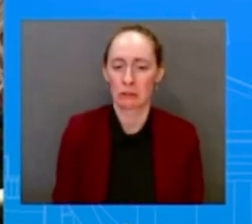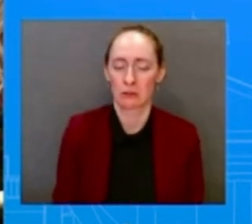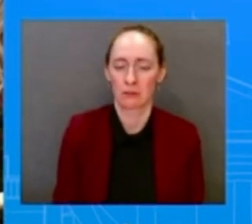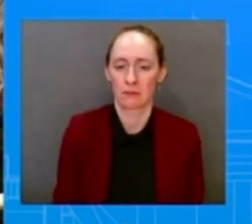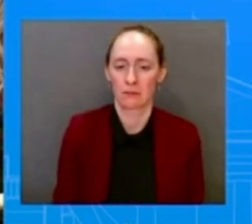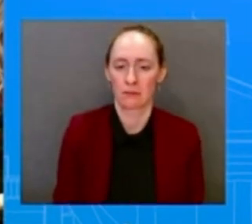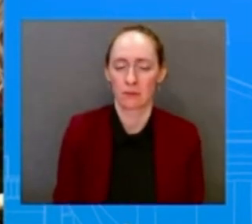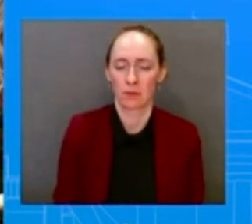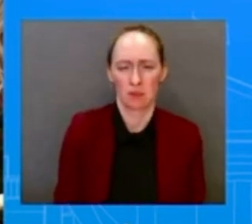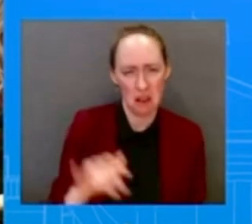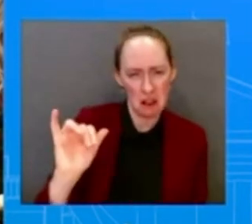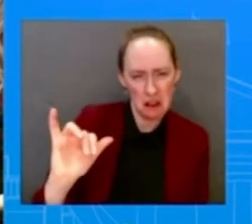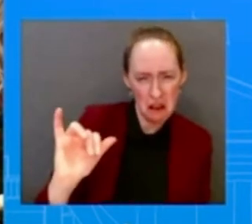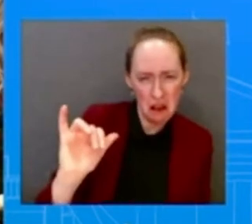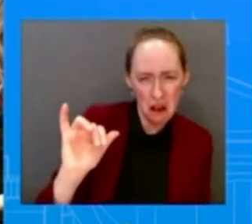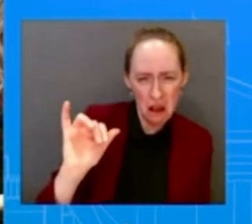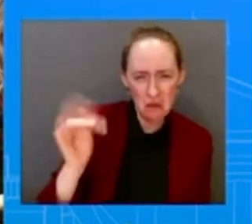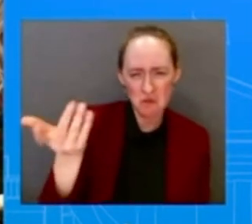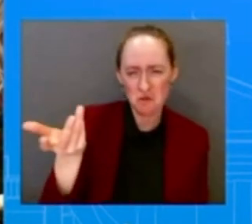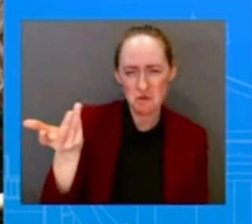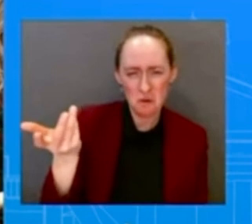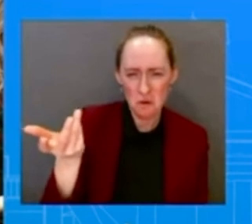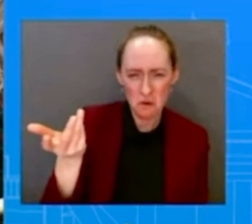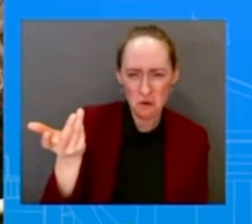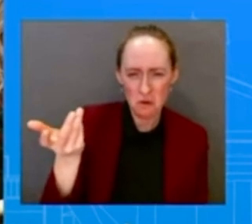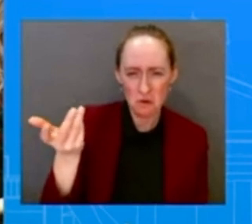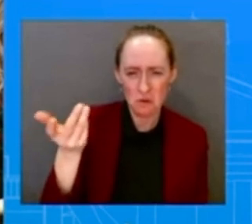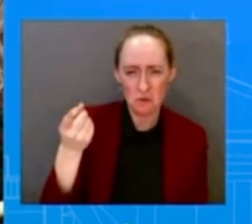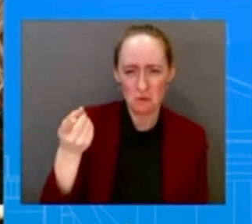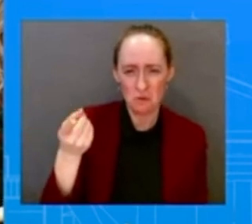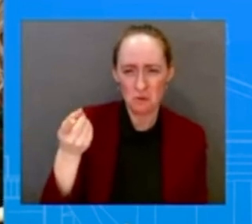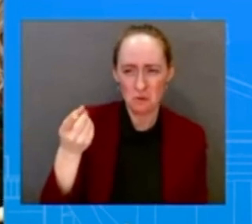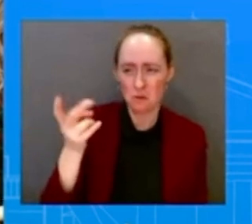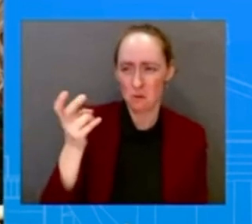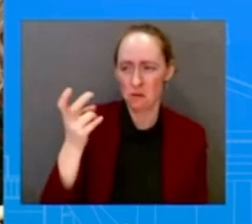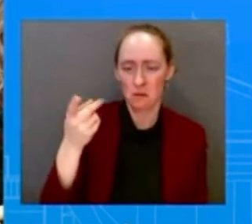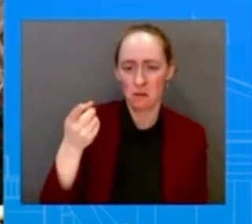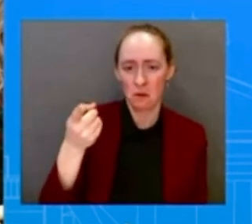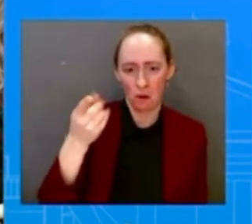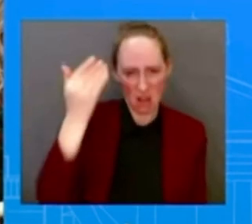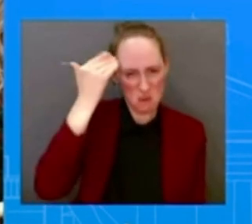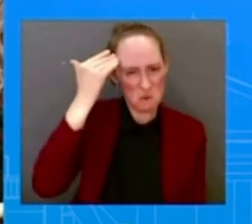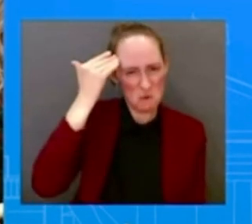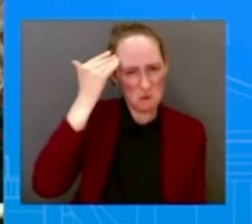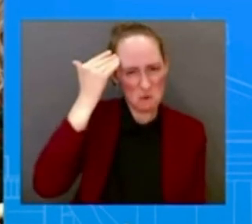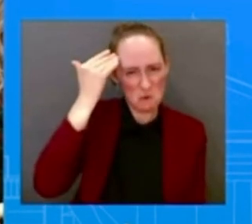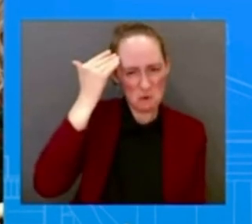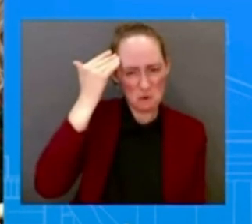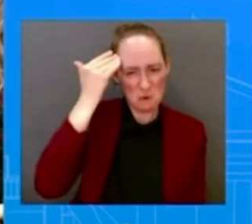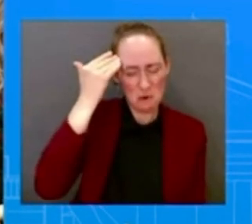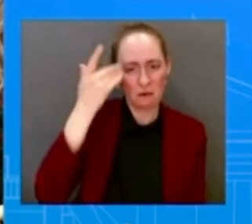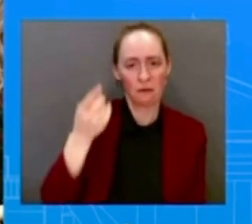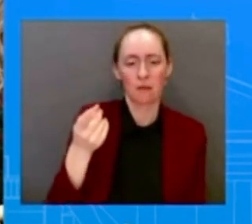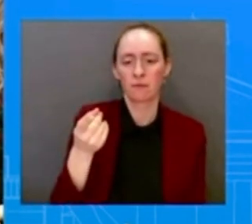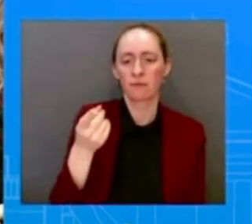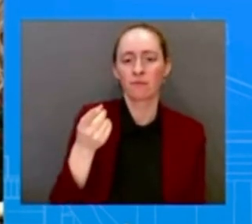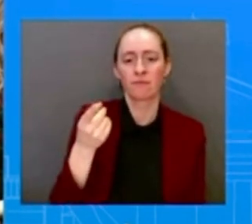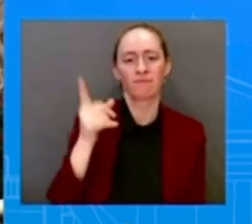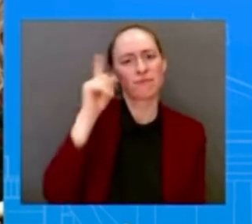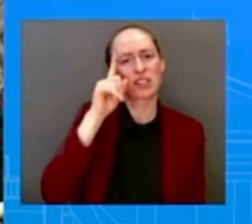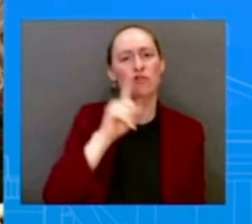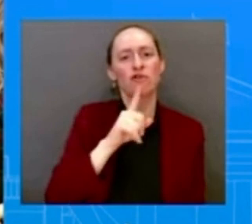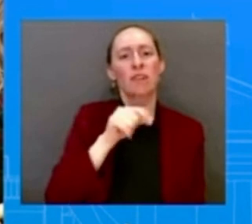down, that it wasn't just, you know, a harmless weather balloon, that there was some motivation flying this over U.S. airspace, or